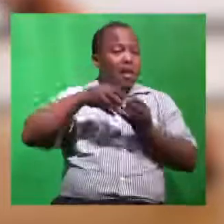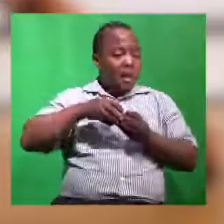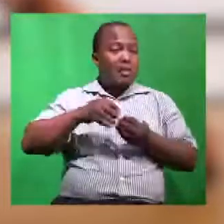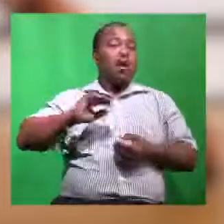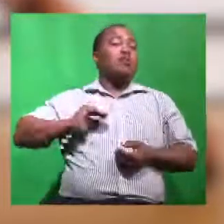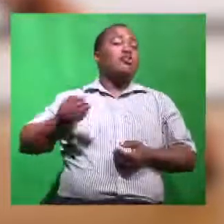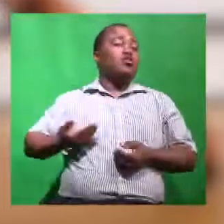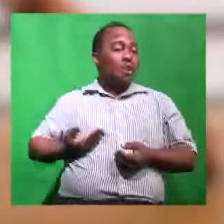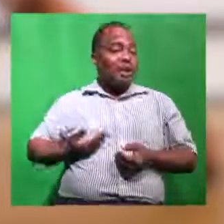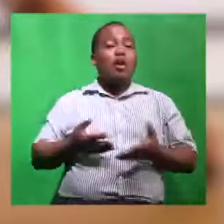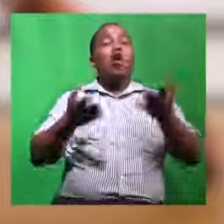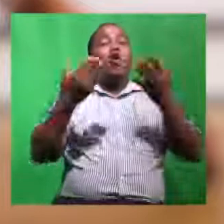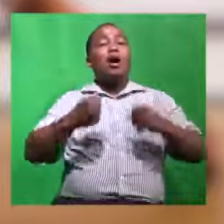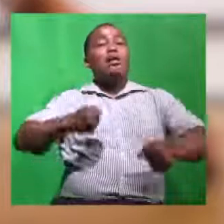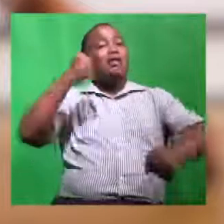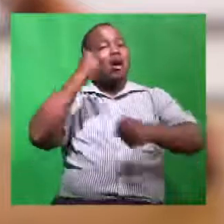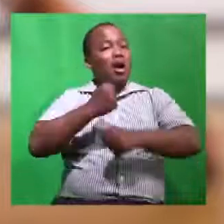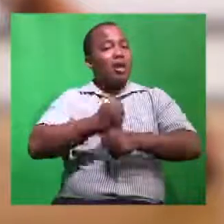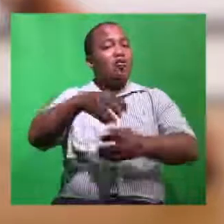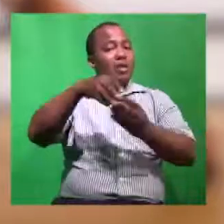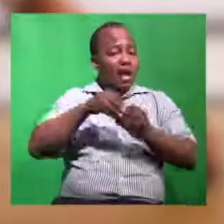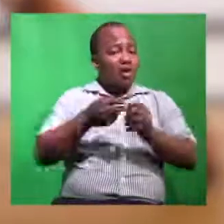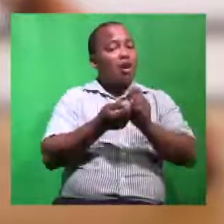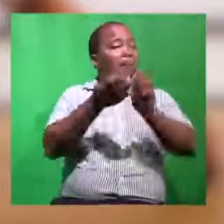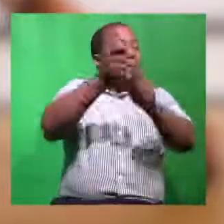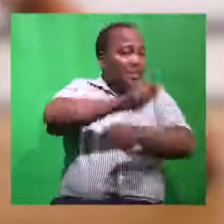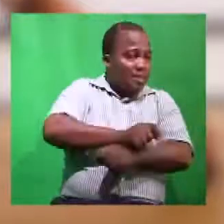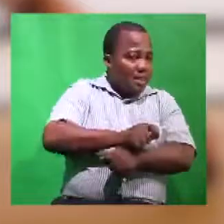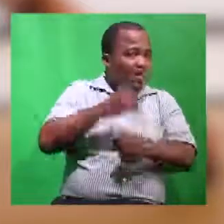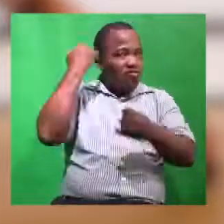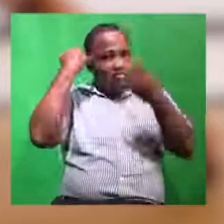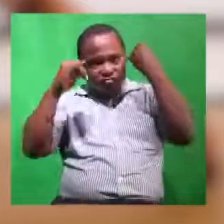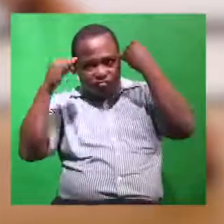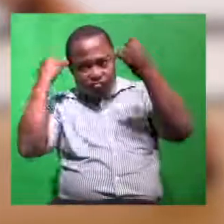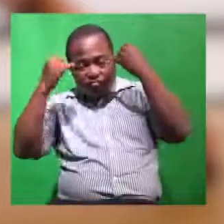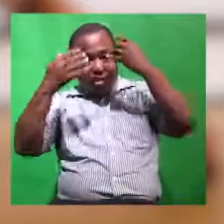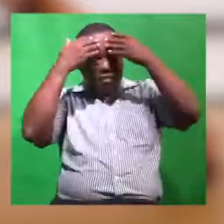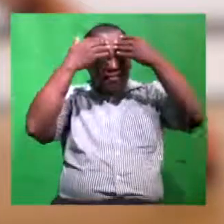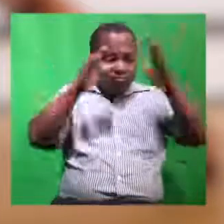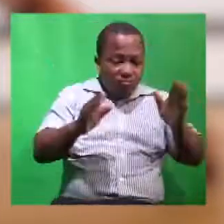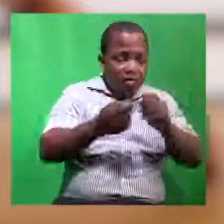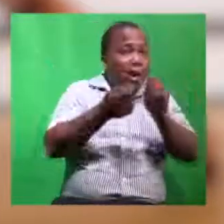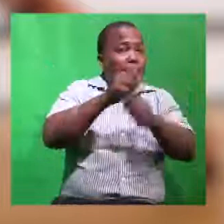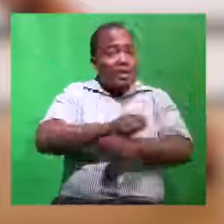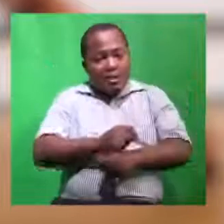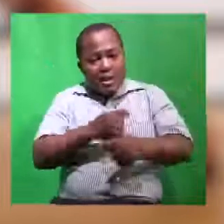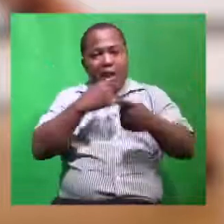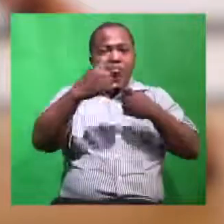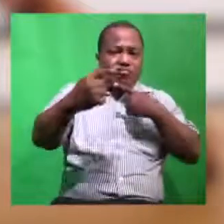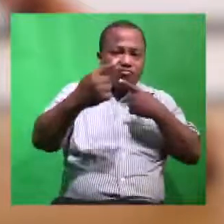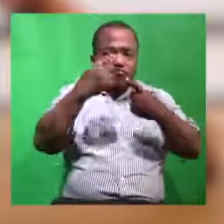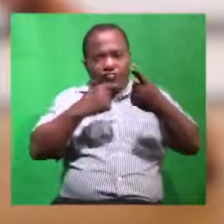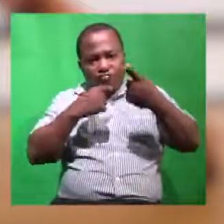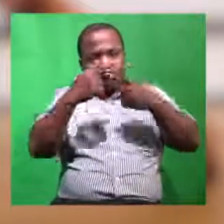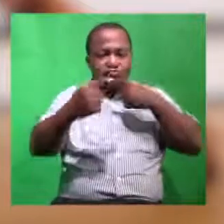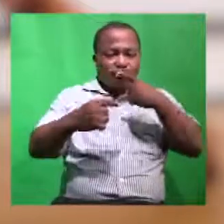women and they can work together. They can share ideas, they can share views, they can they can handle everything in their life.